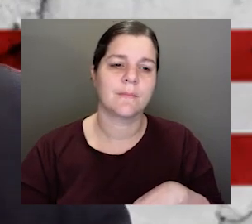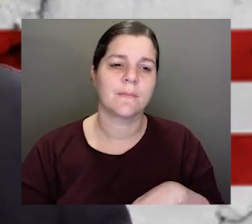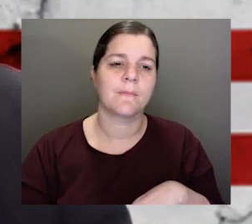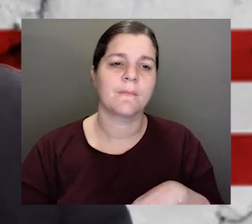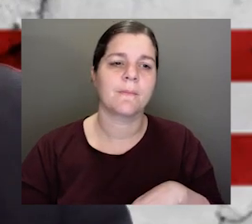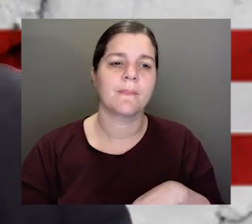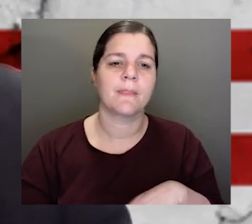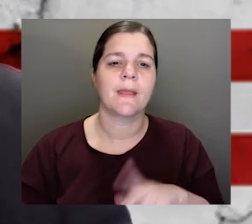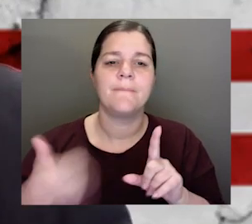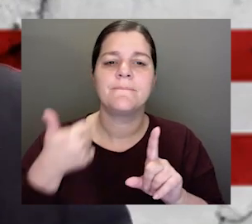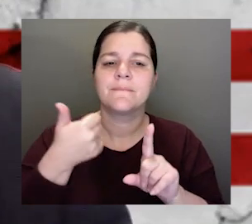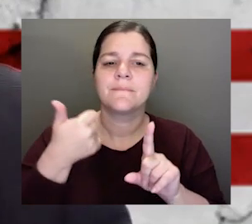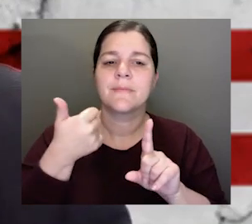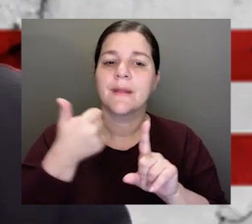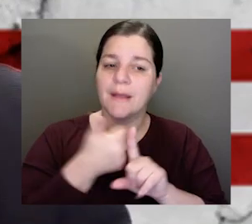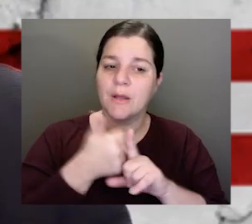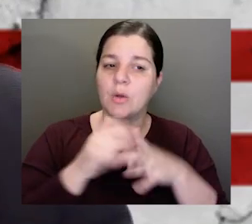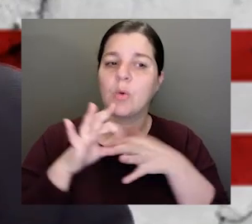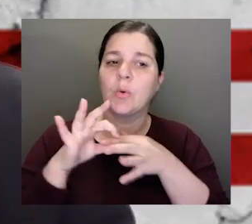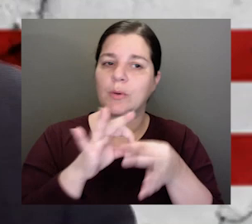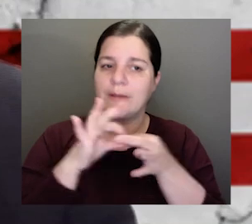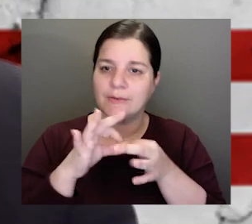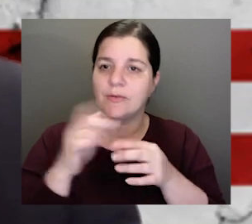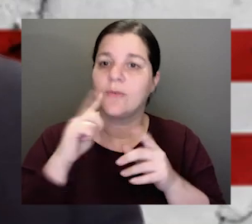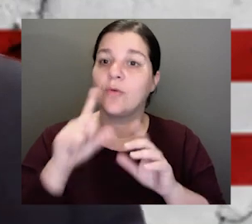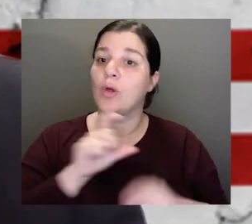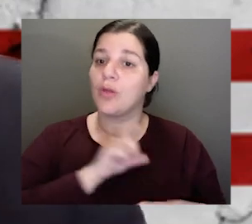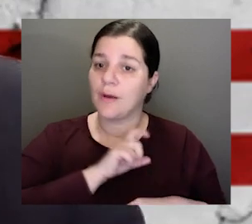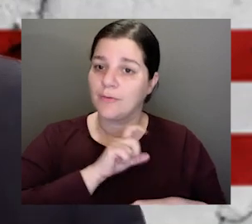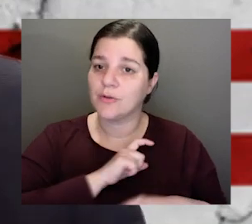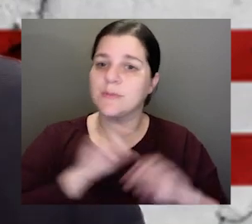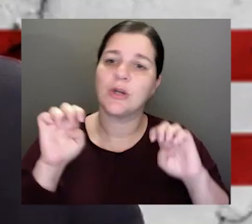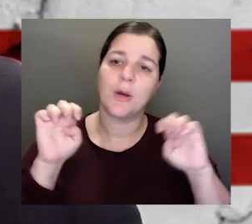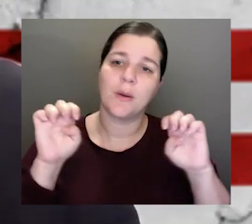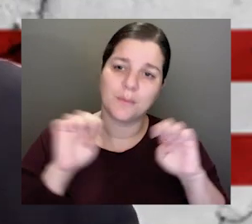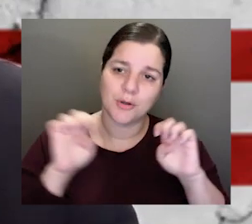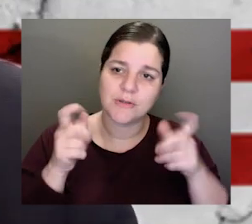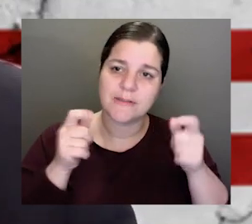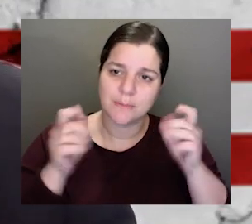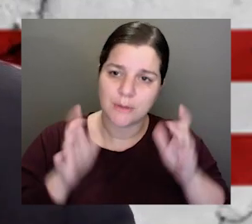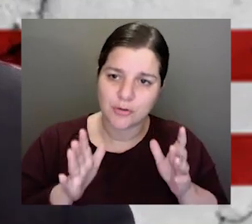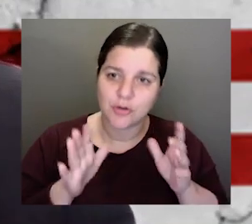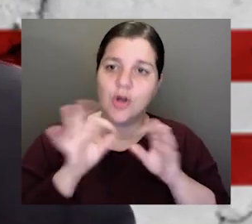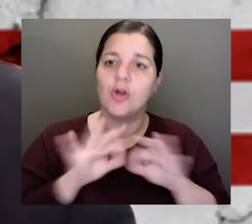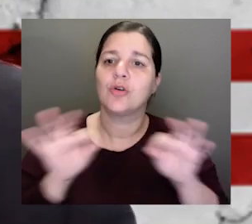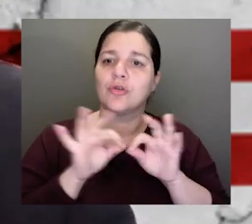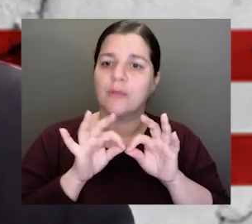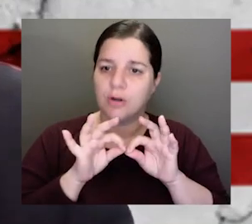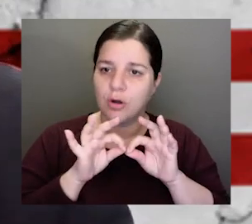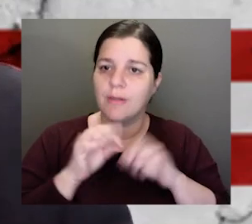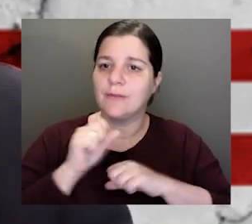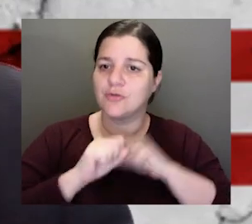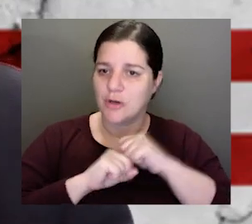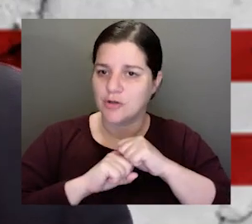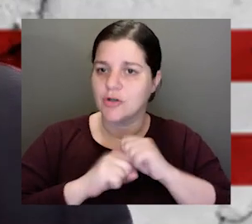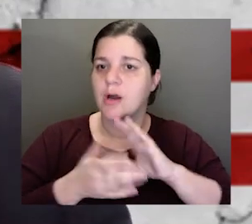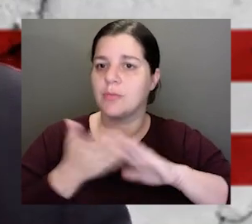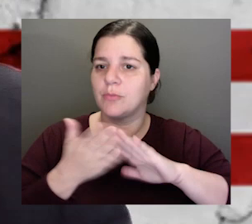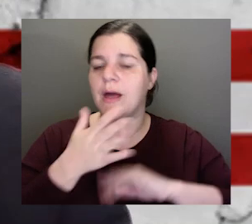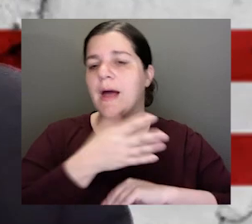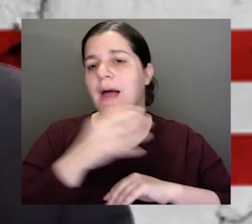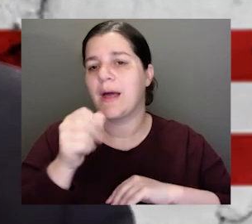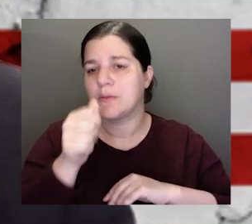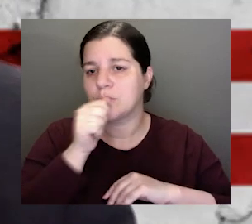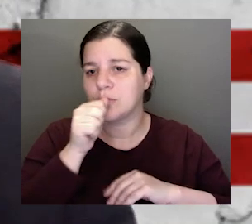analysts and serves as a point of contact for law enforcement, emergency managers, critical infrastructure operators, and private sector partners to